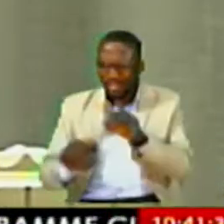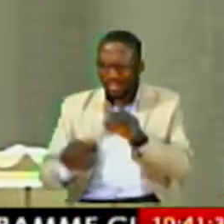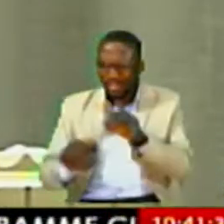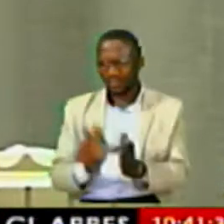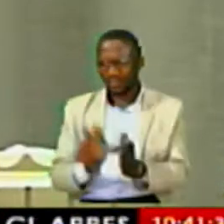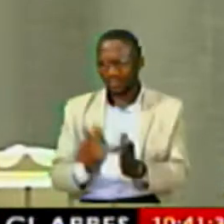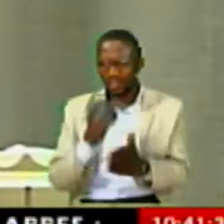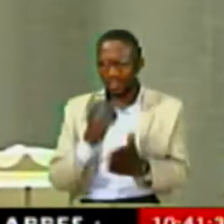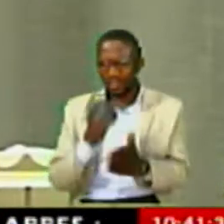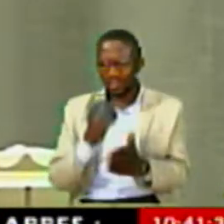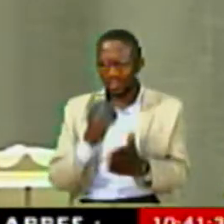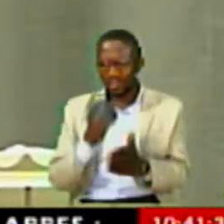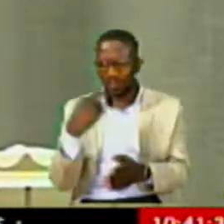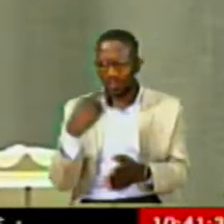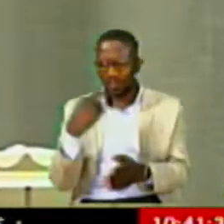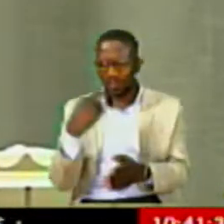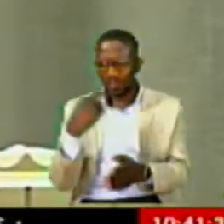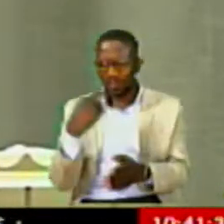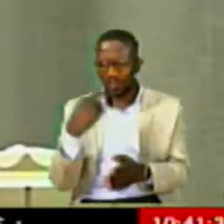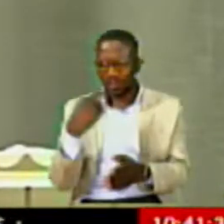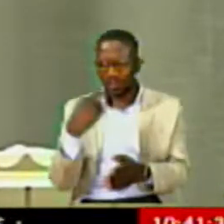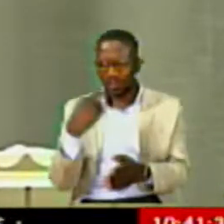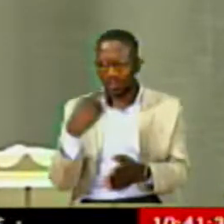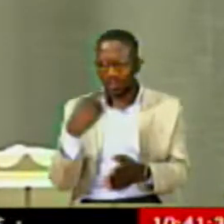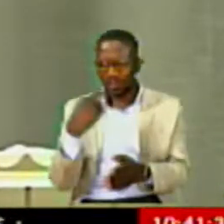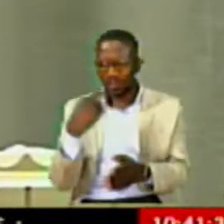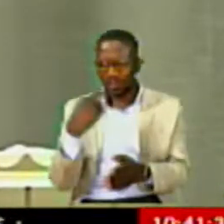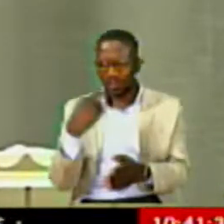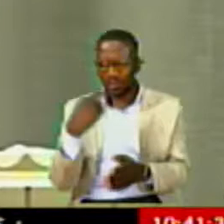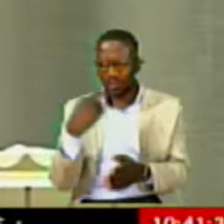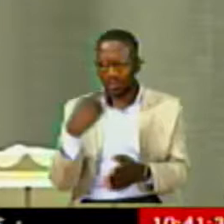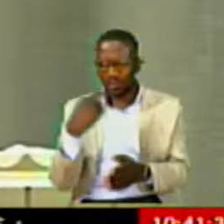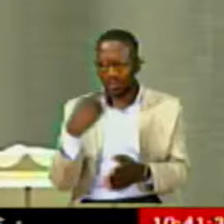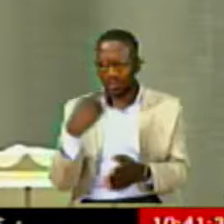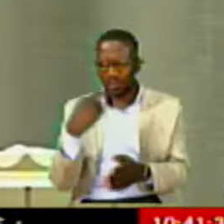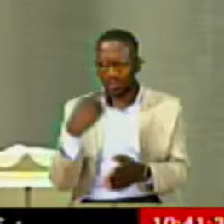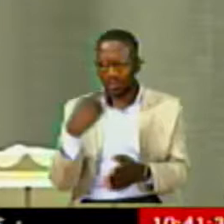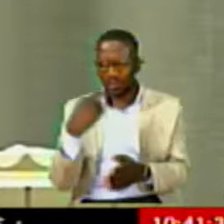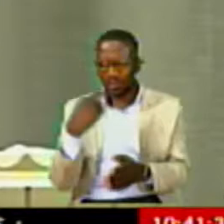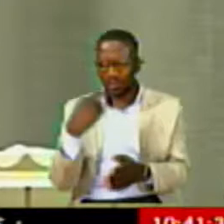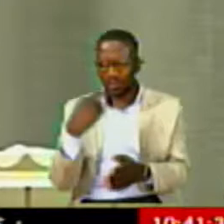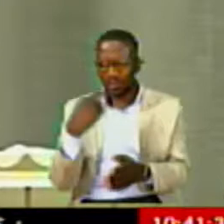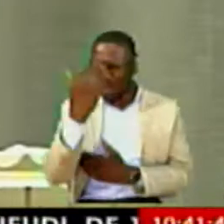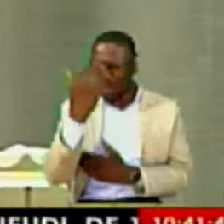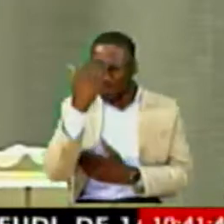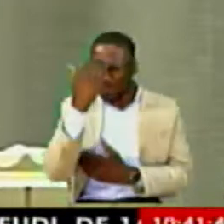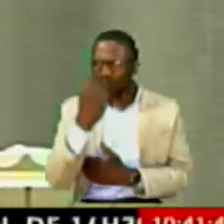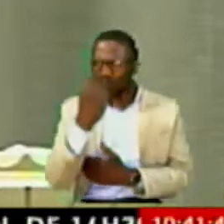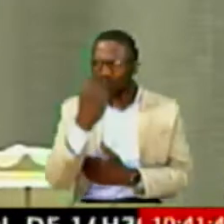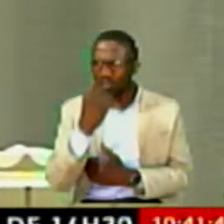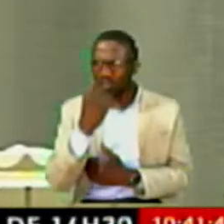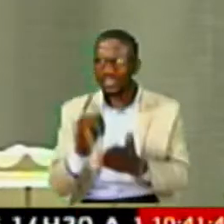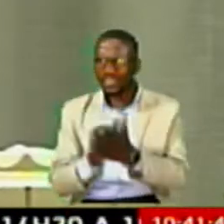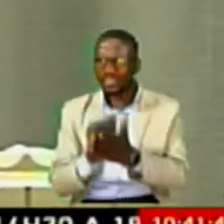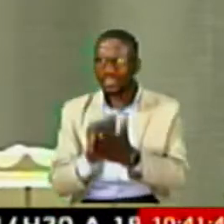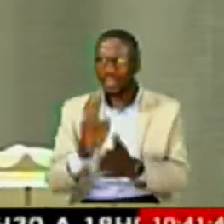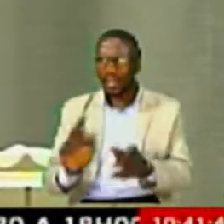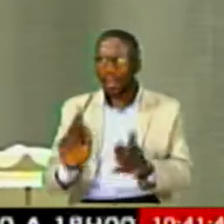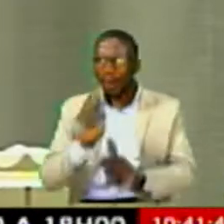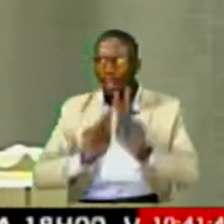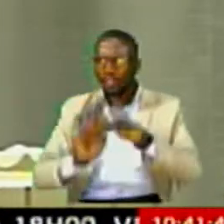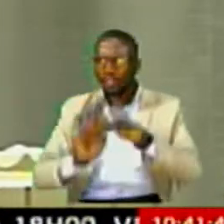The Bible says in Romans 3:4. That let God be known to be et true. Que tout le monde soit reconnu pour menteur. And every man a